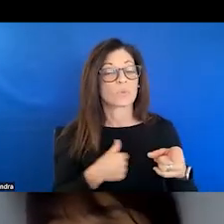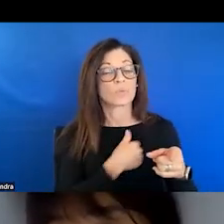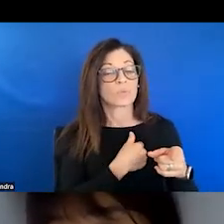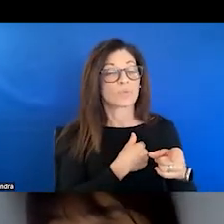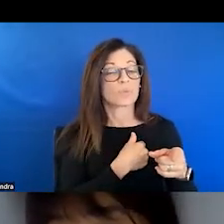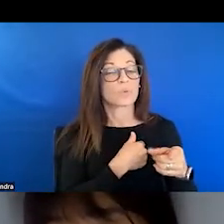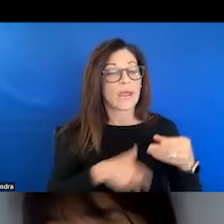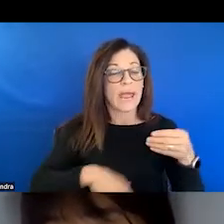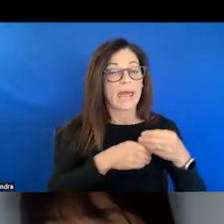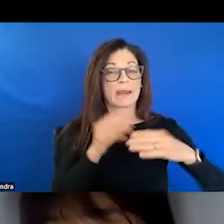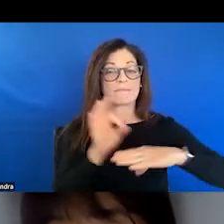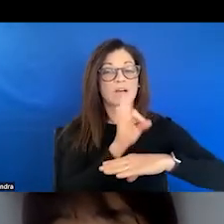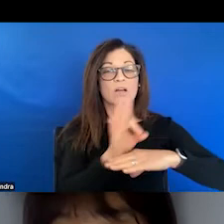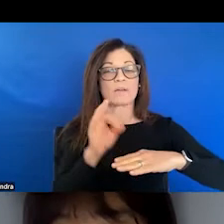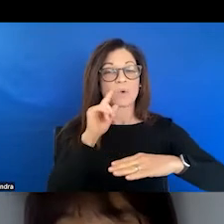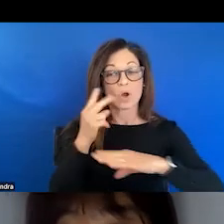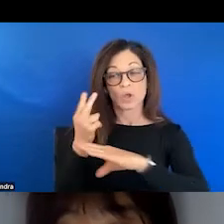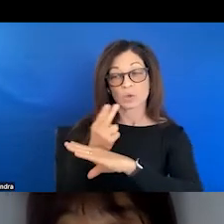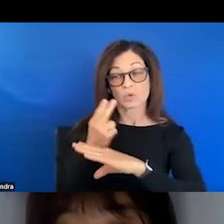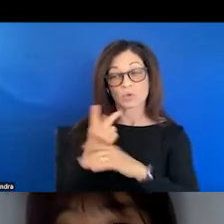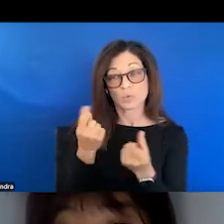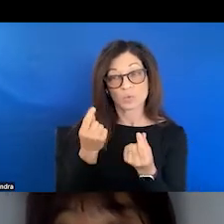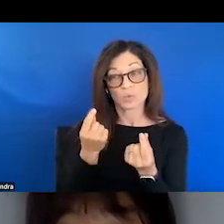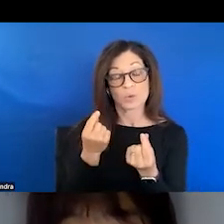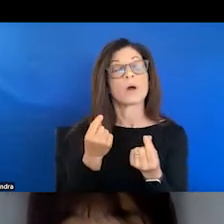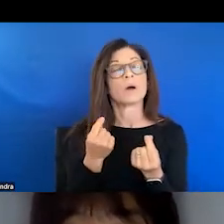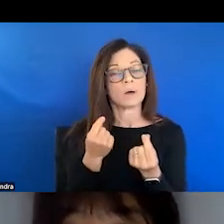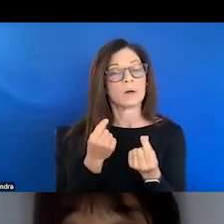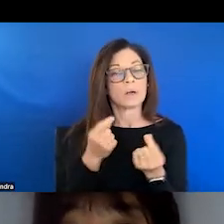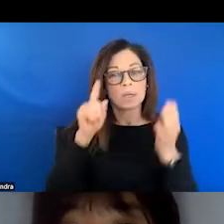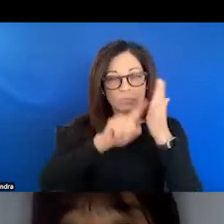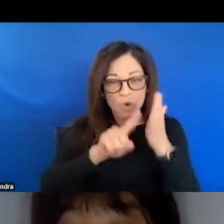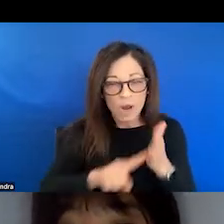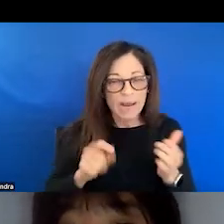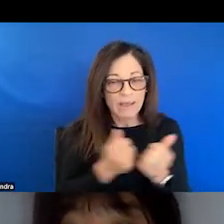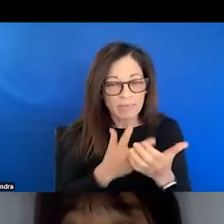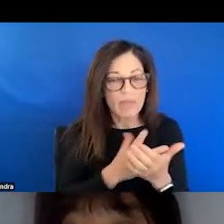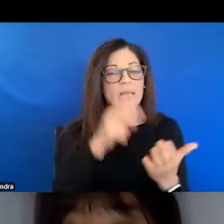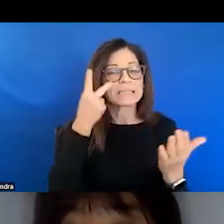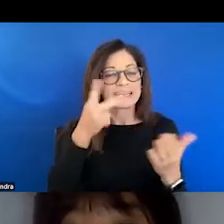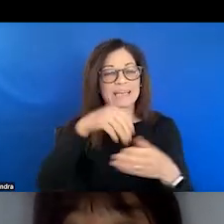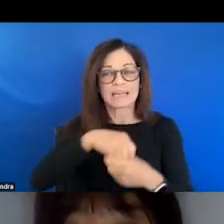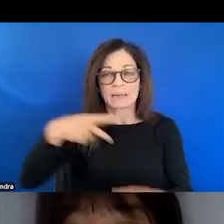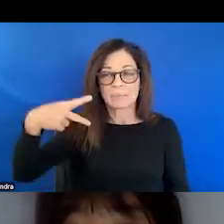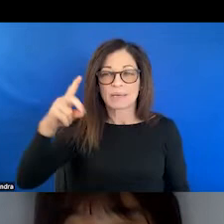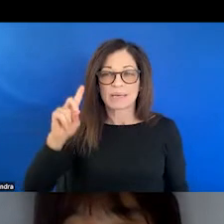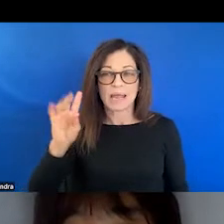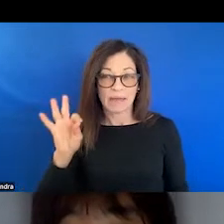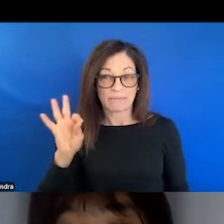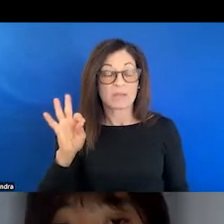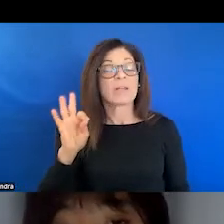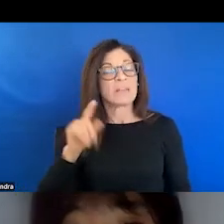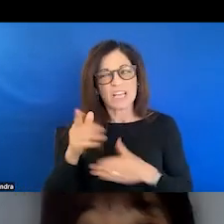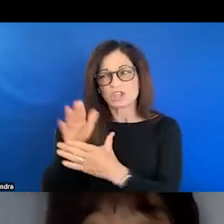a functionality for users to explore everything into a PDF, so that they can easily share this with